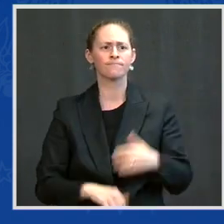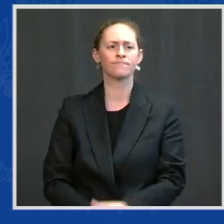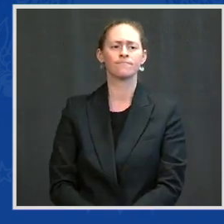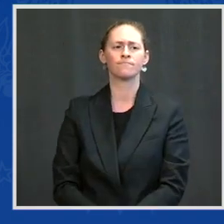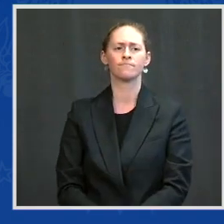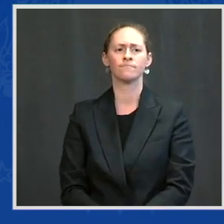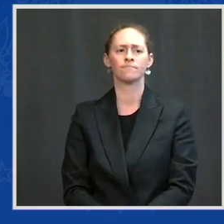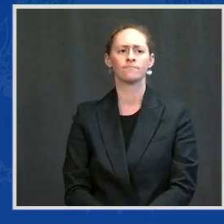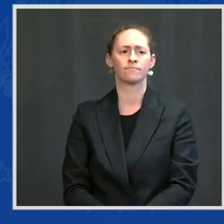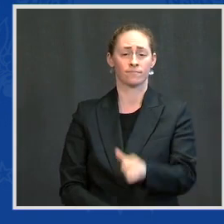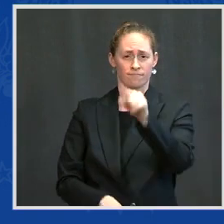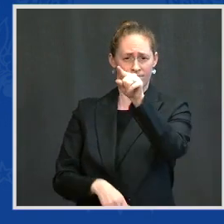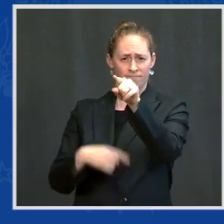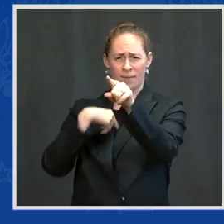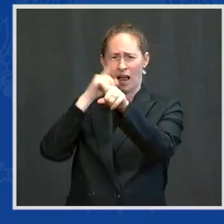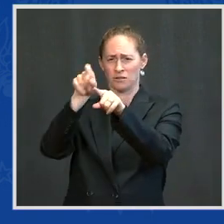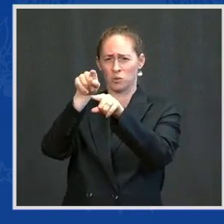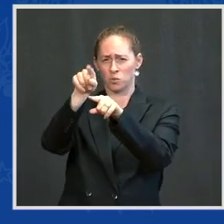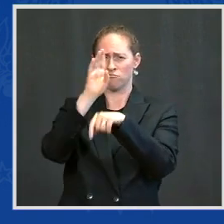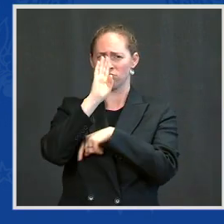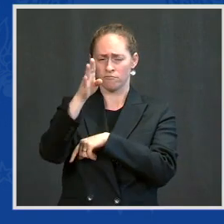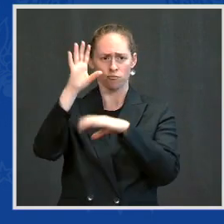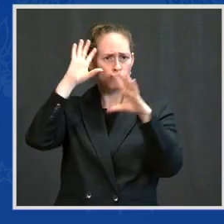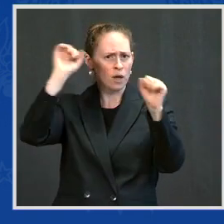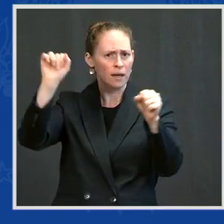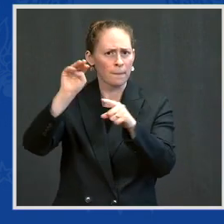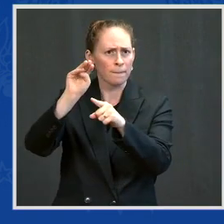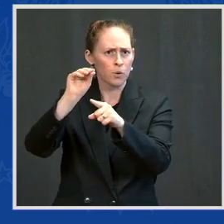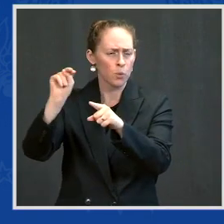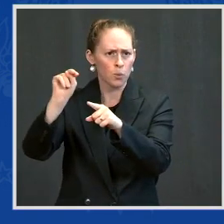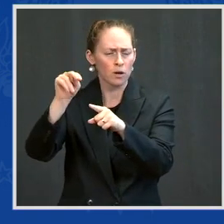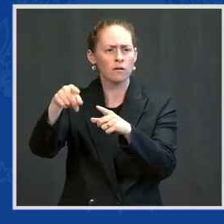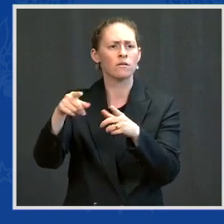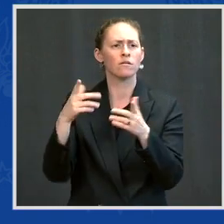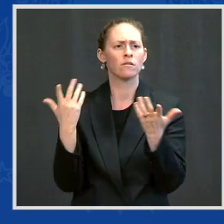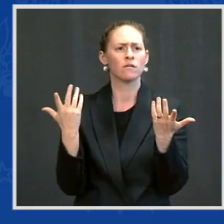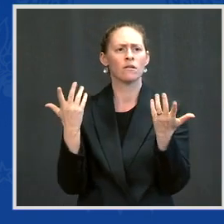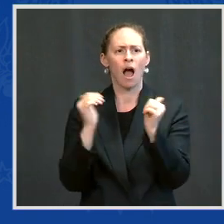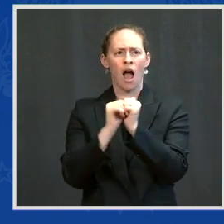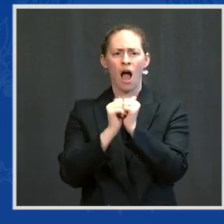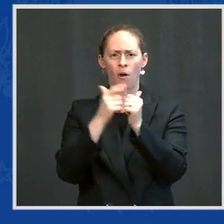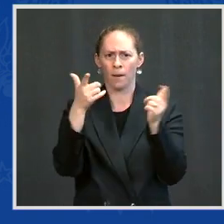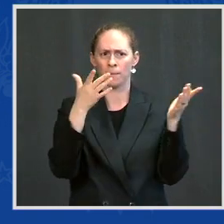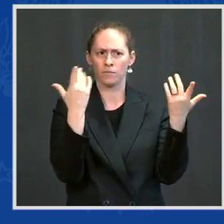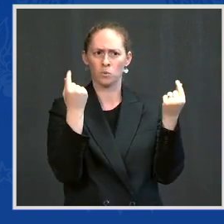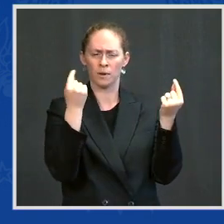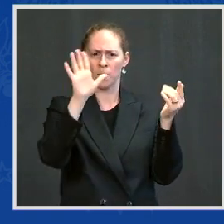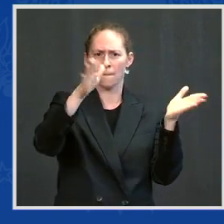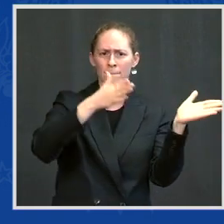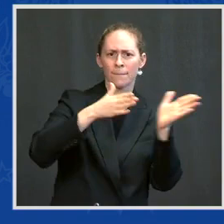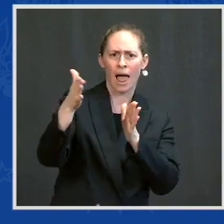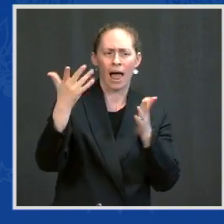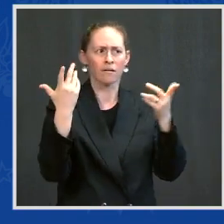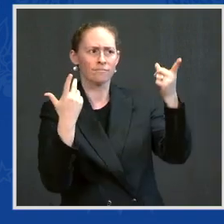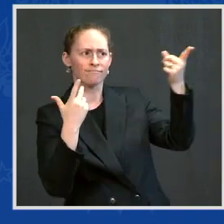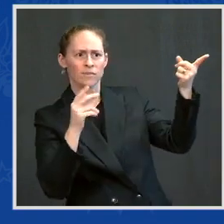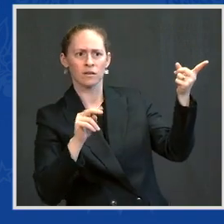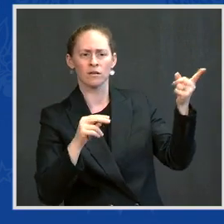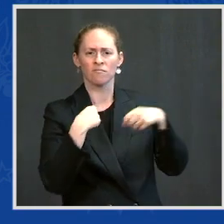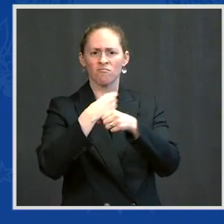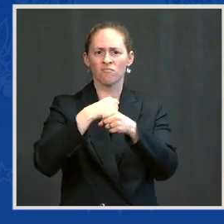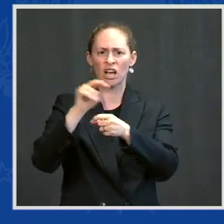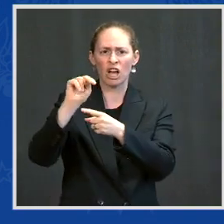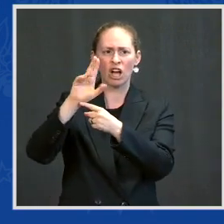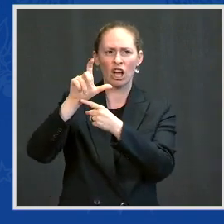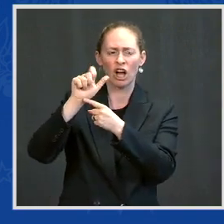your roadmap for resolving the nuclear issue in North Korea. I want to understand whether your time schedule